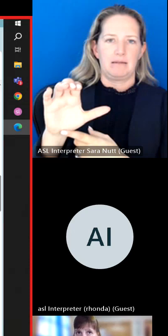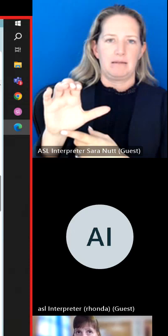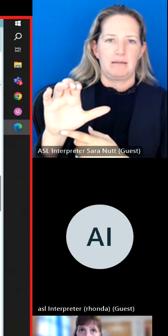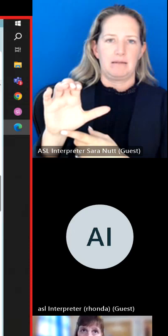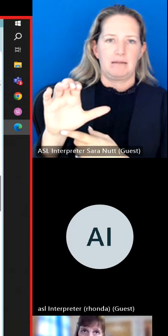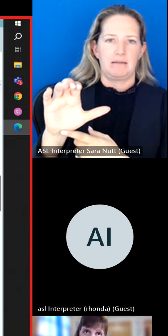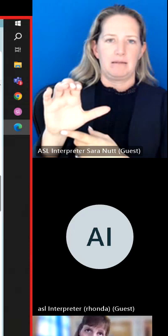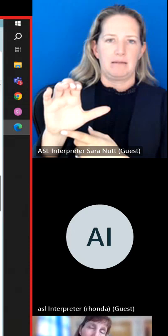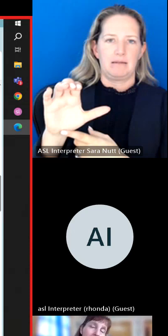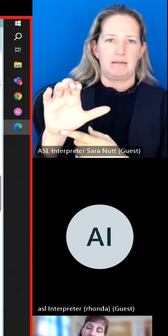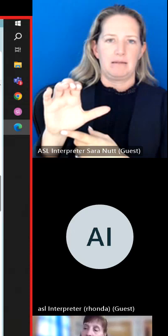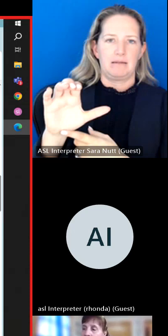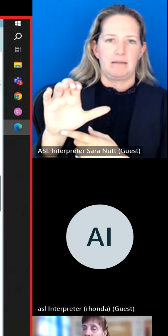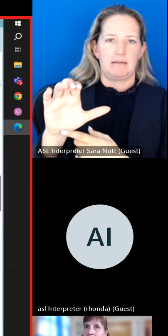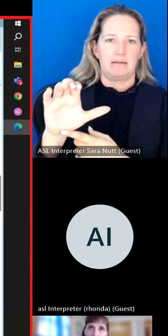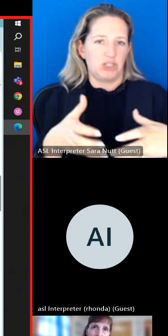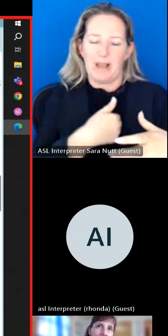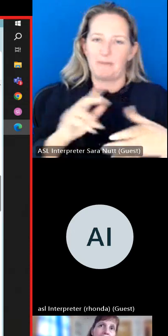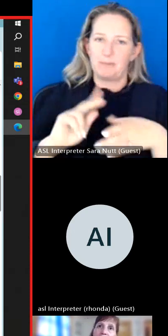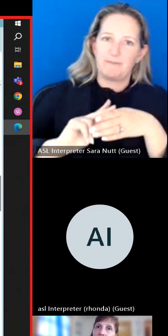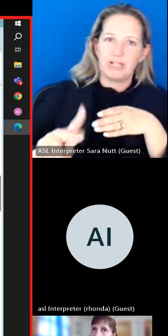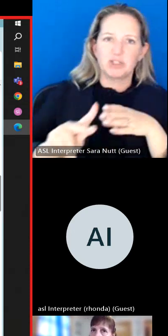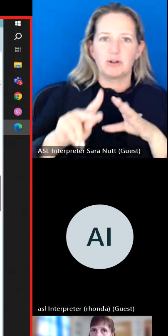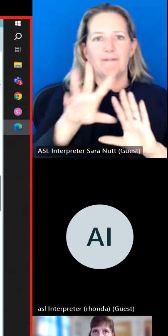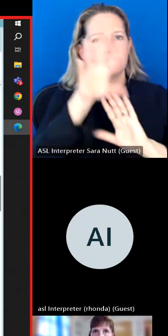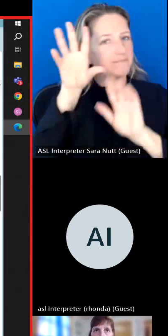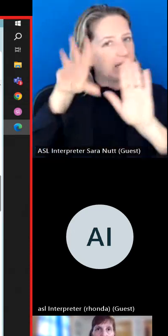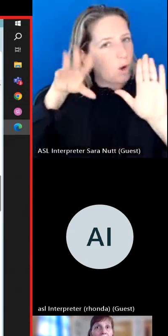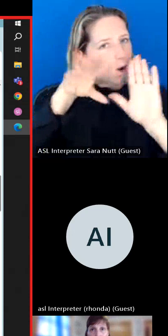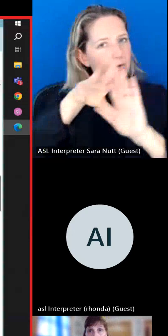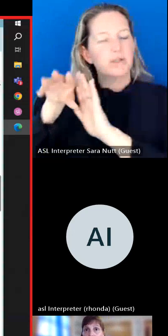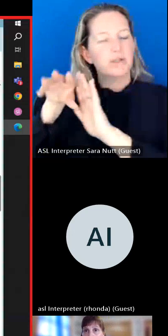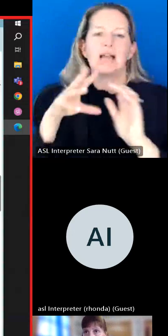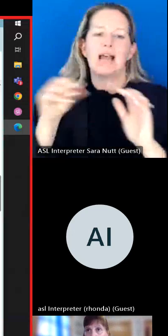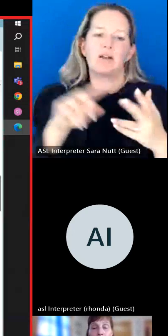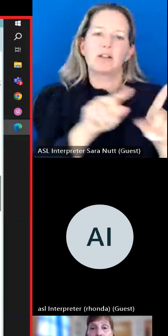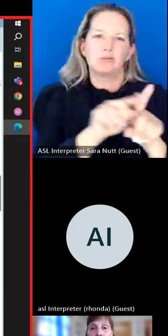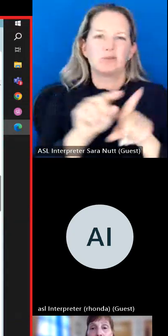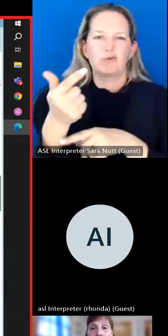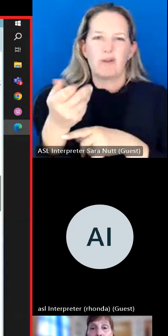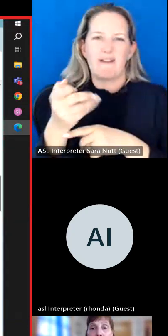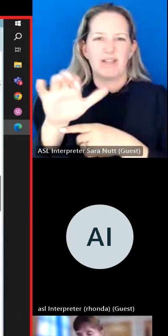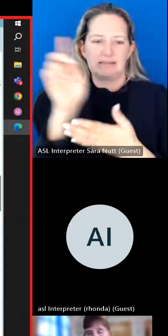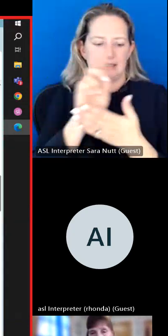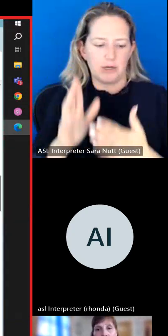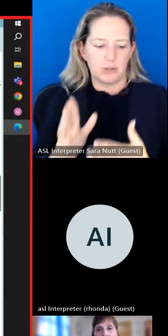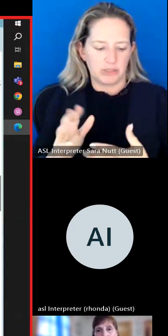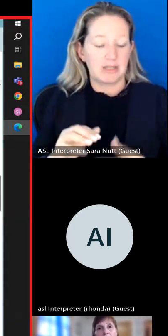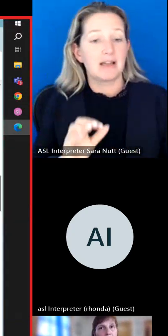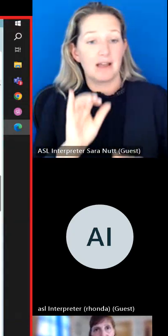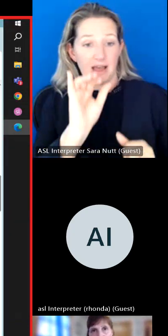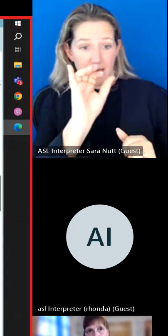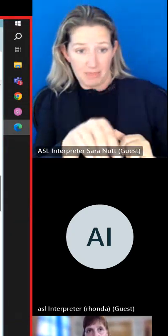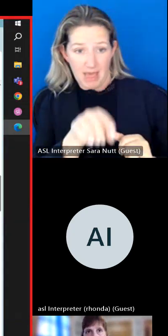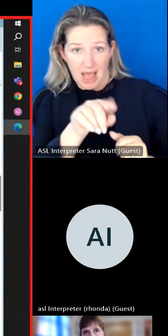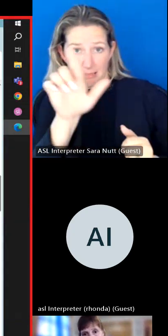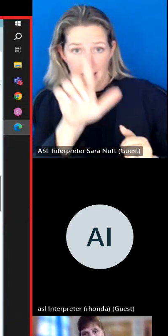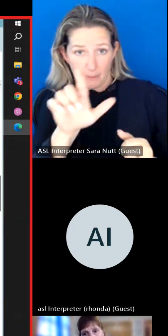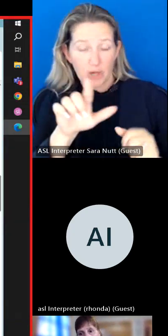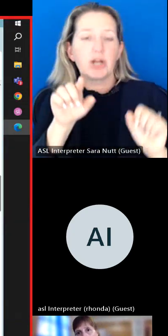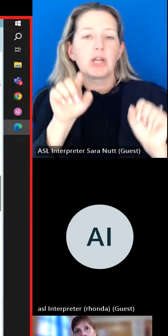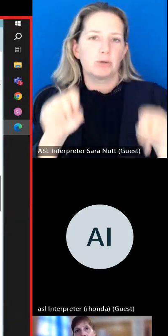videographers and graphic designers. And this library is where you can access our pictures